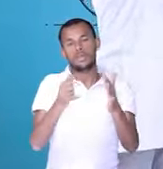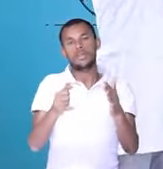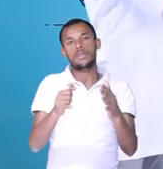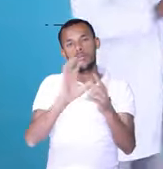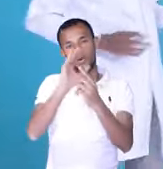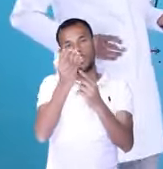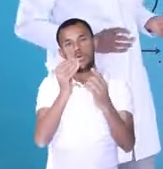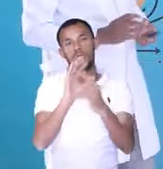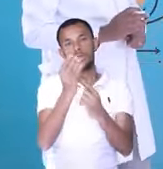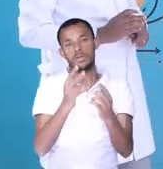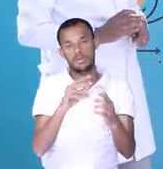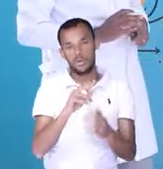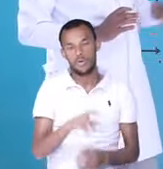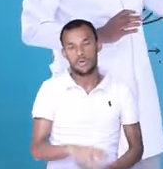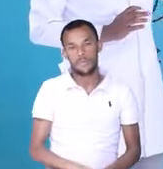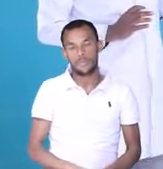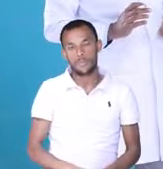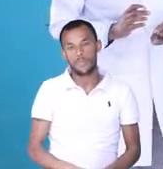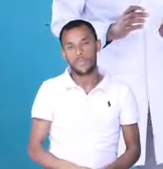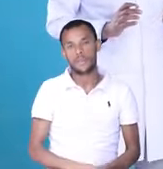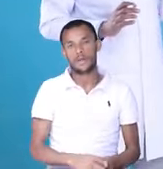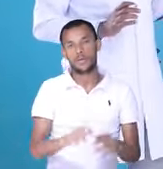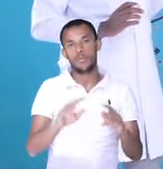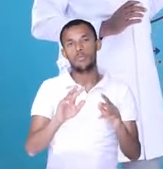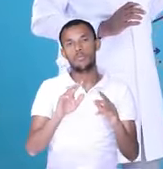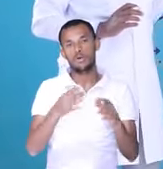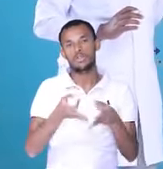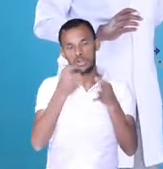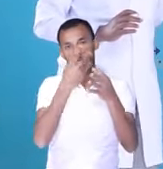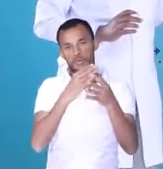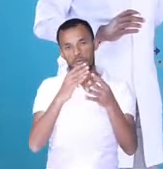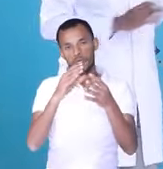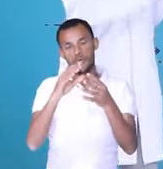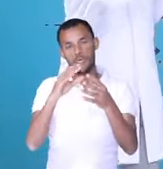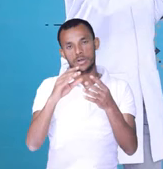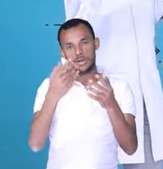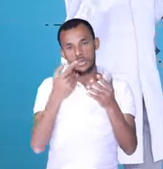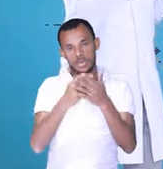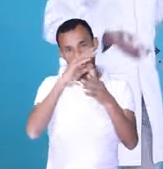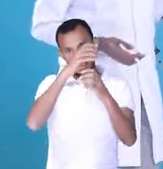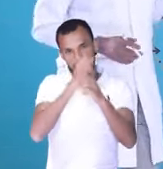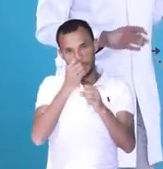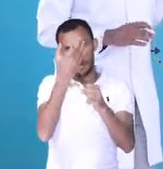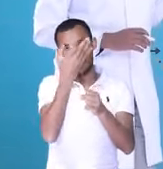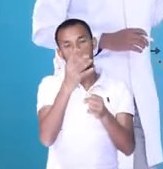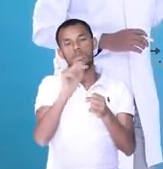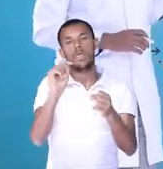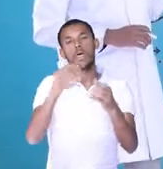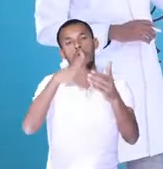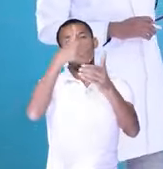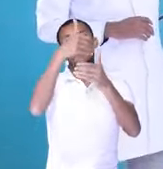orientation. Postulates of collision theory. This is summary for the collision